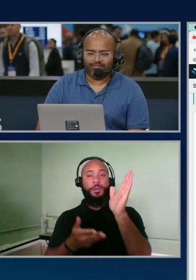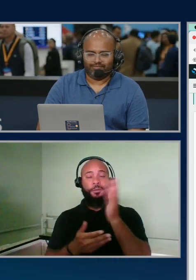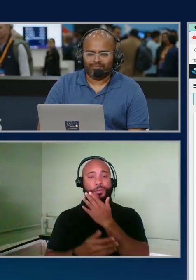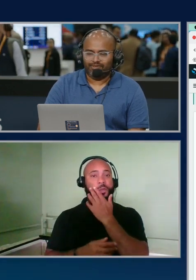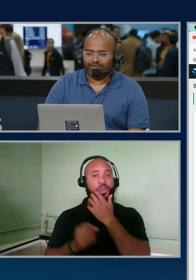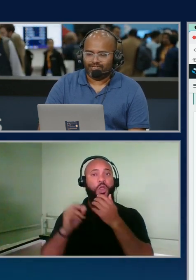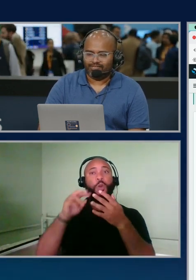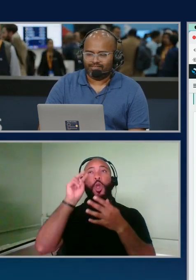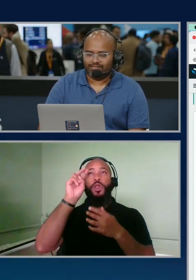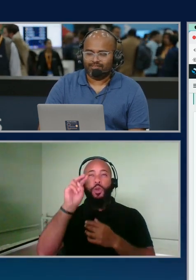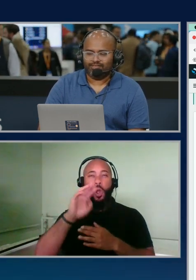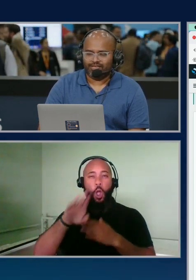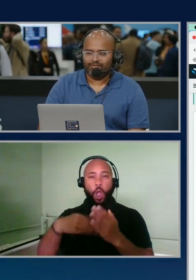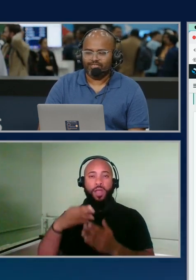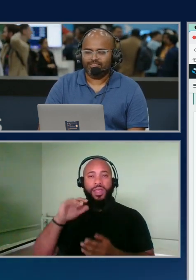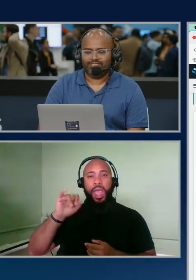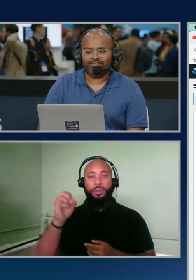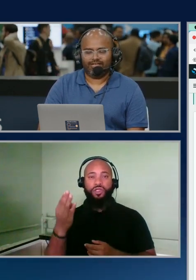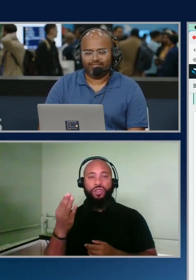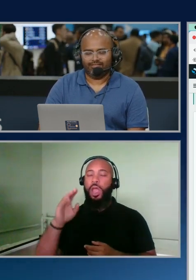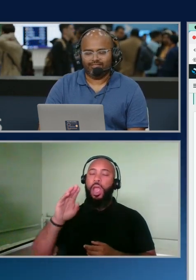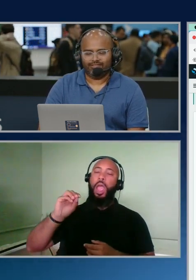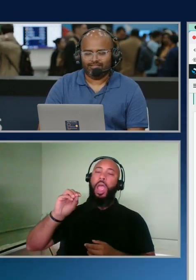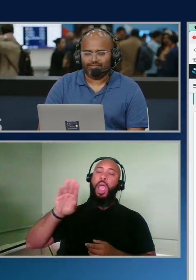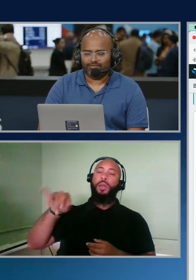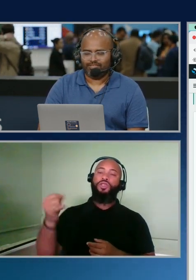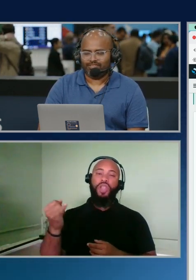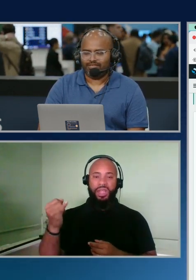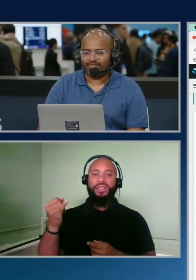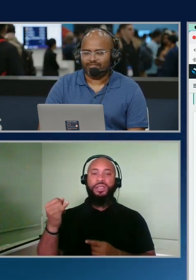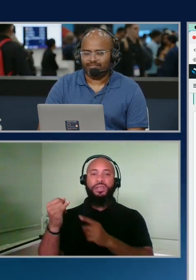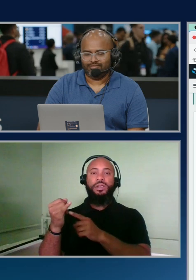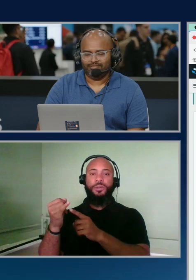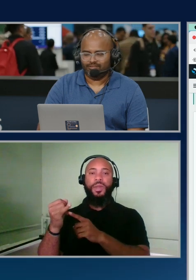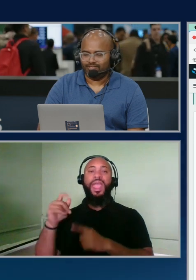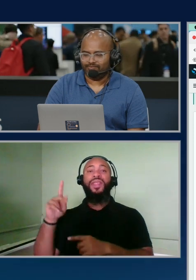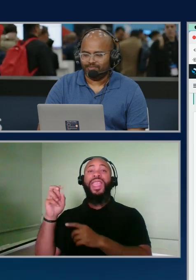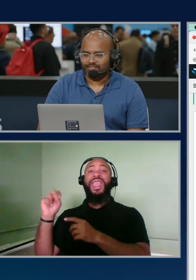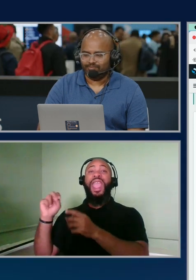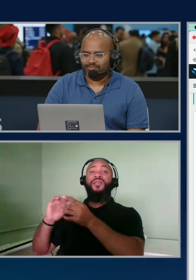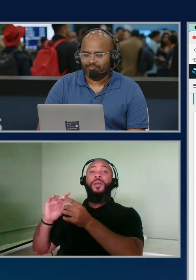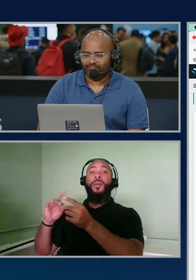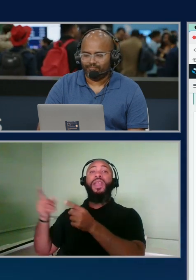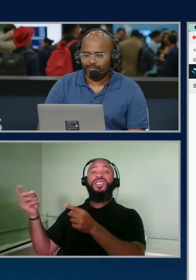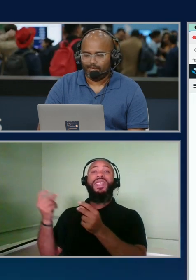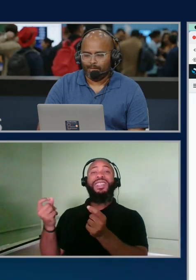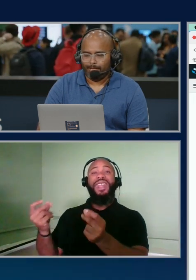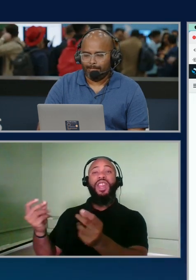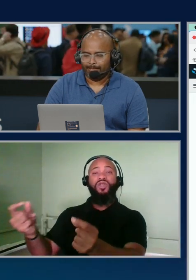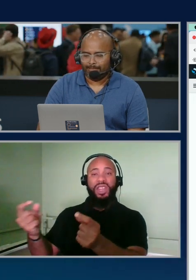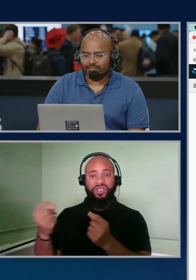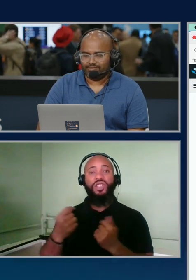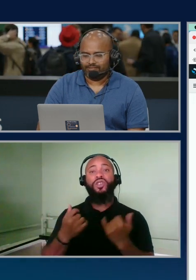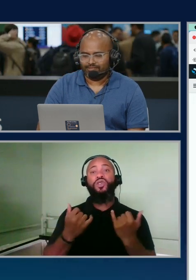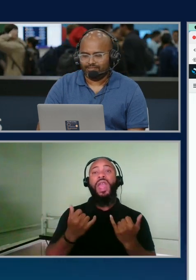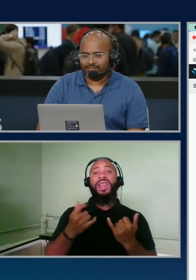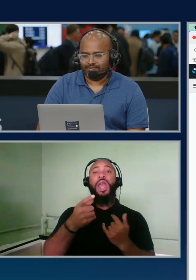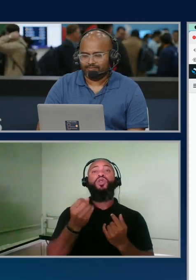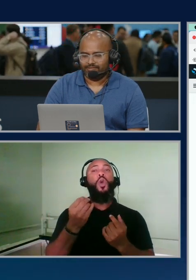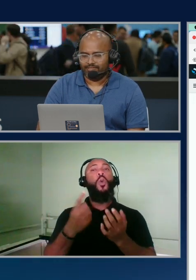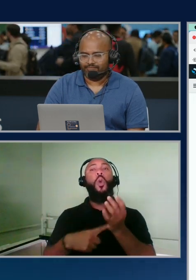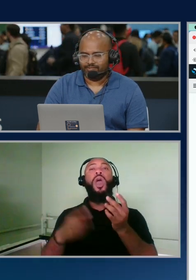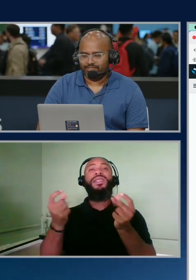And Kevin mentioned an acceleration, right? So what are the accelerations available? Oh, let's just